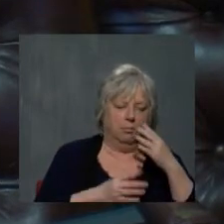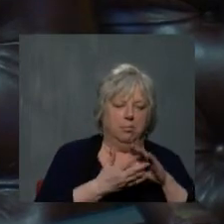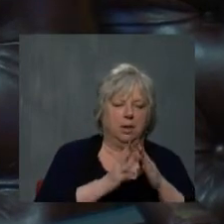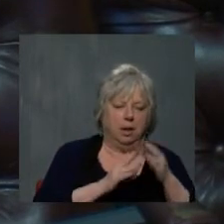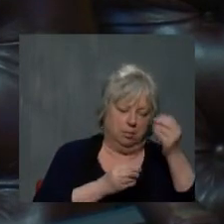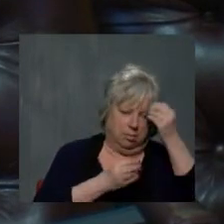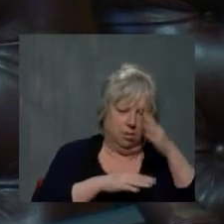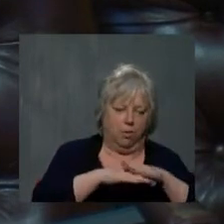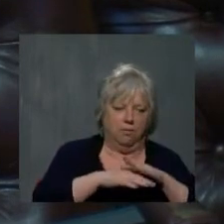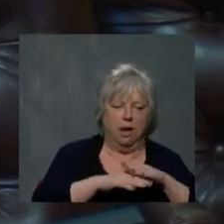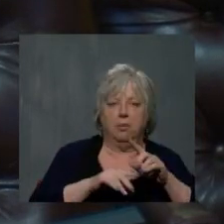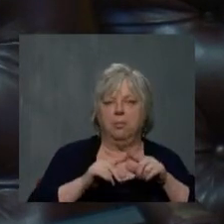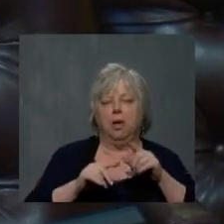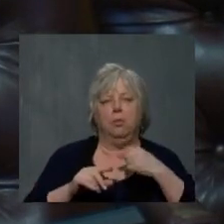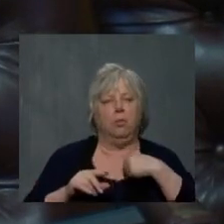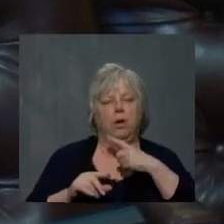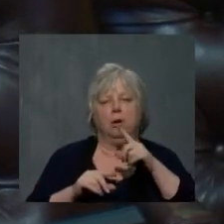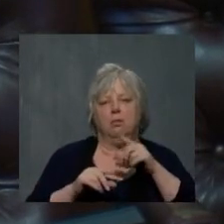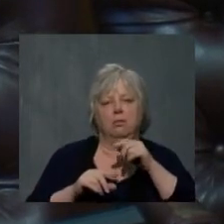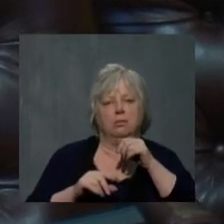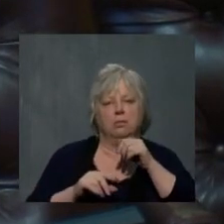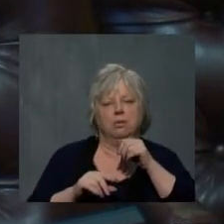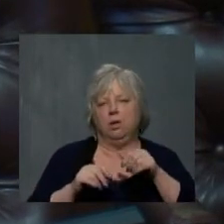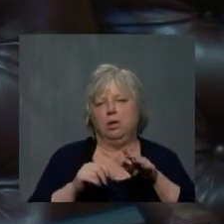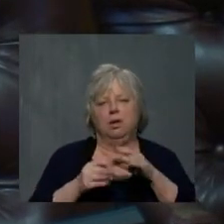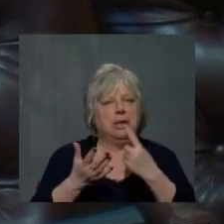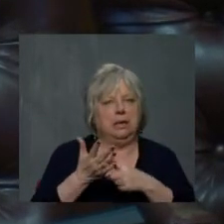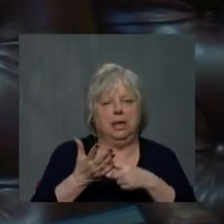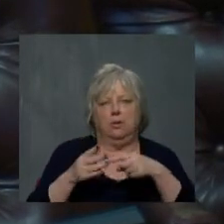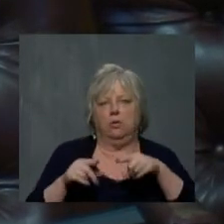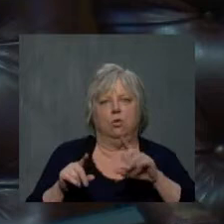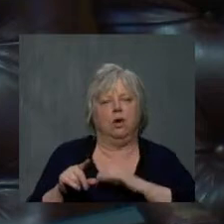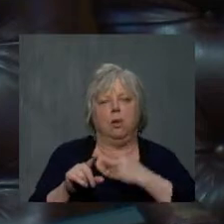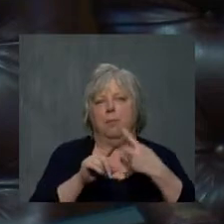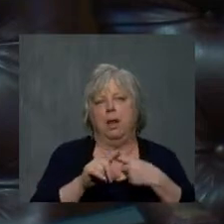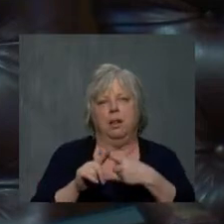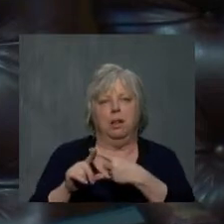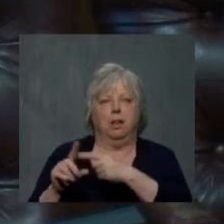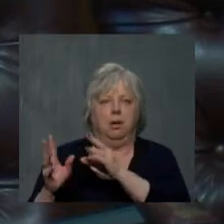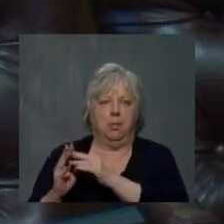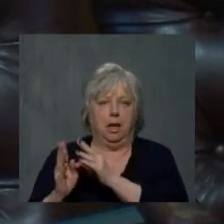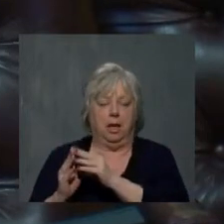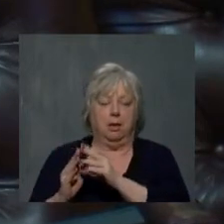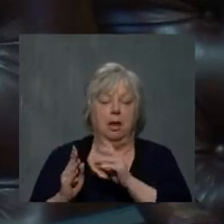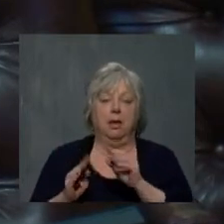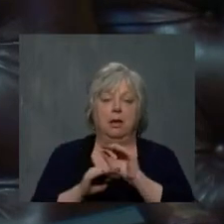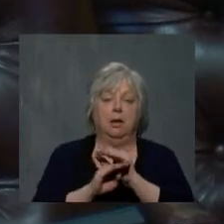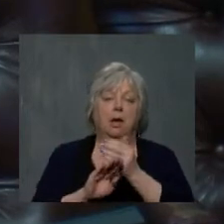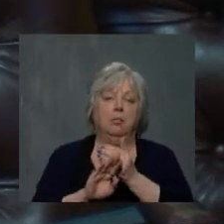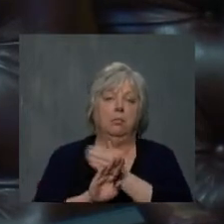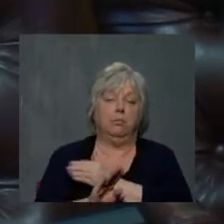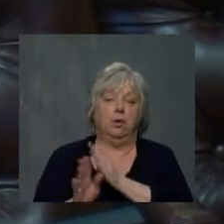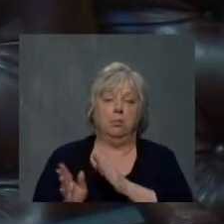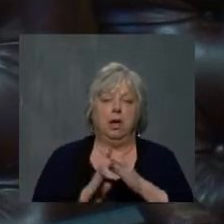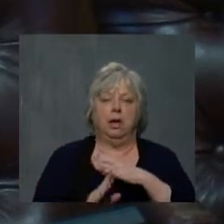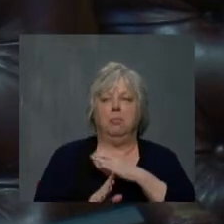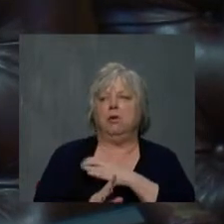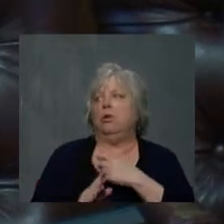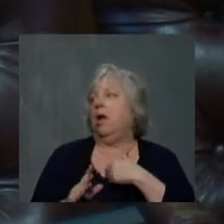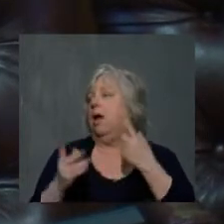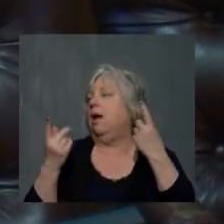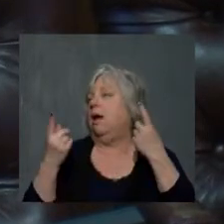our monthly meetings with Southwest United for Progress. And the night before the Planning Commission, I just happened